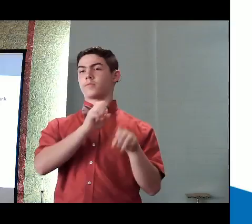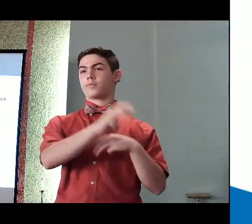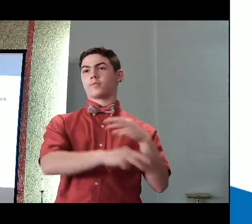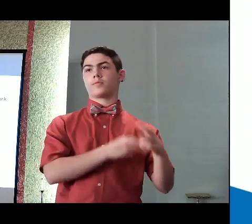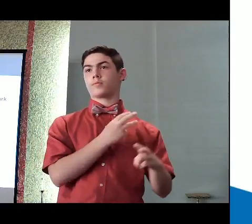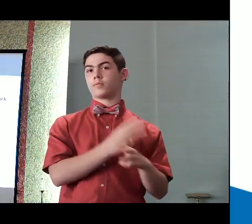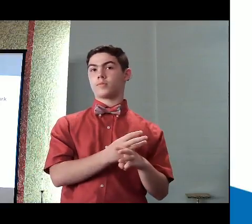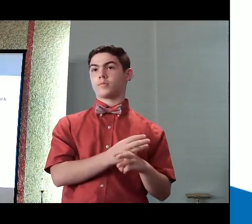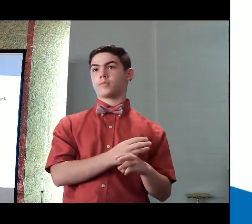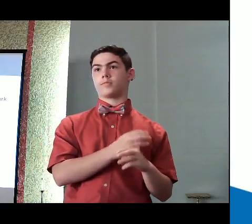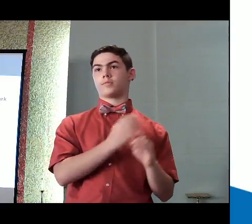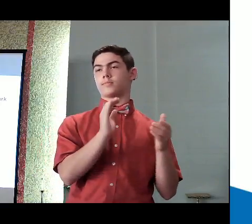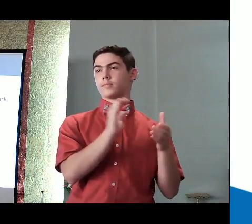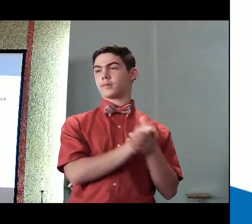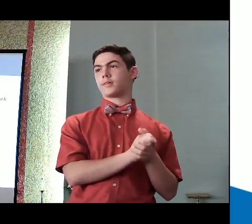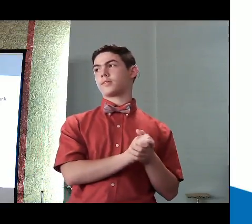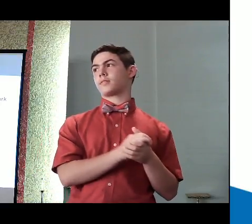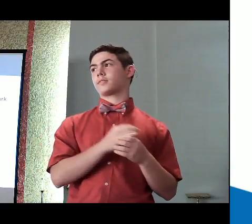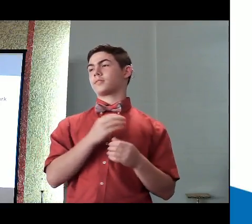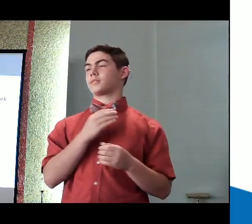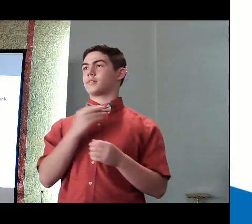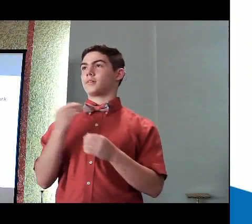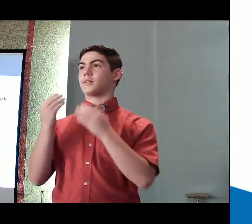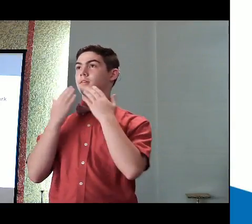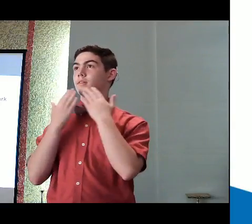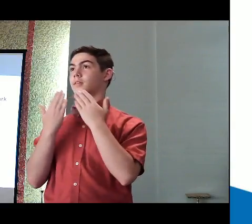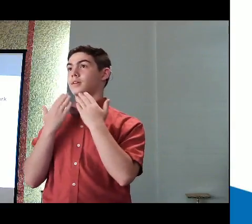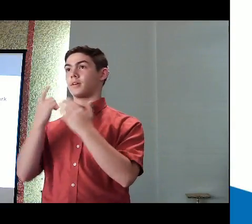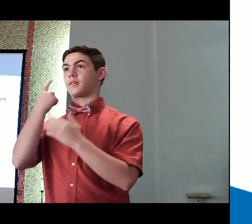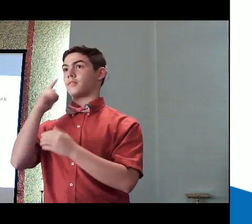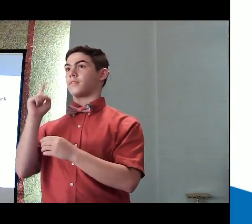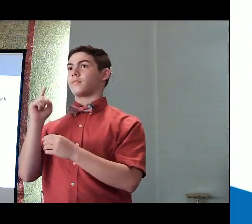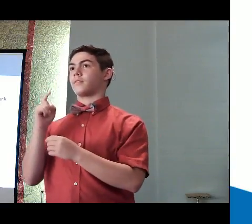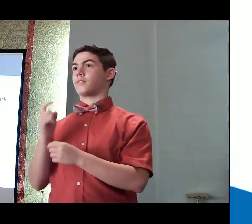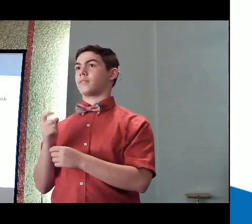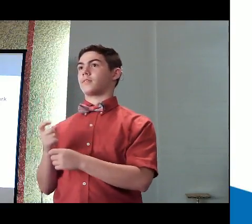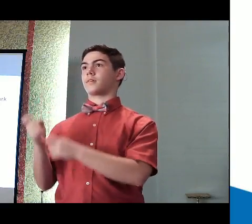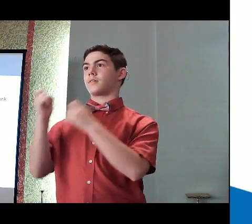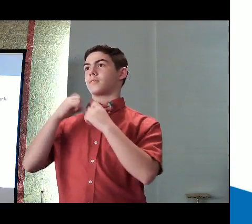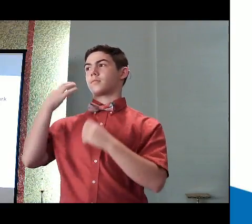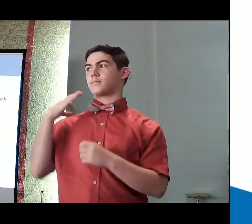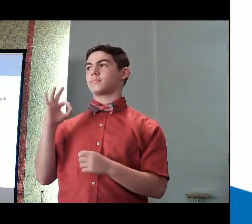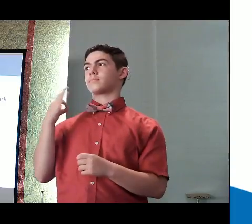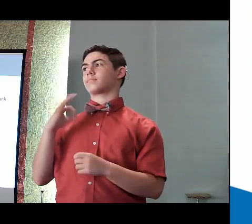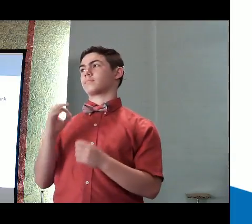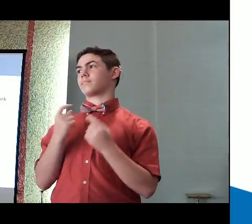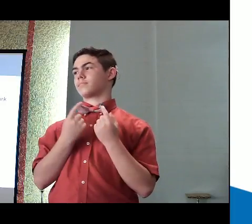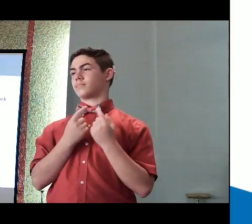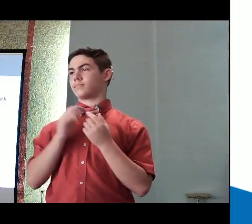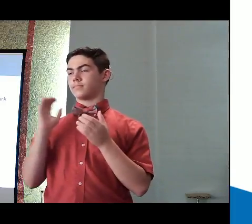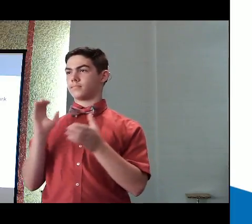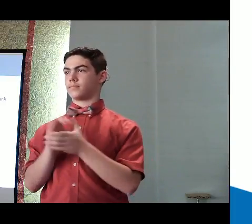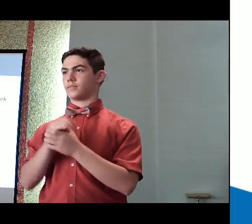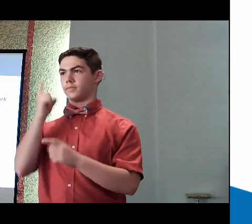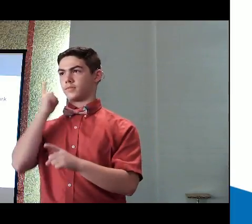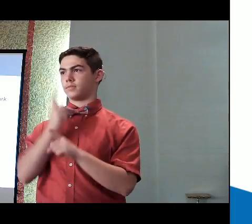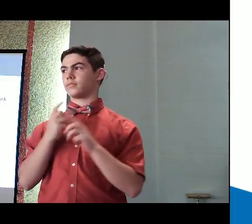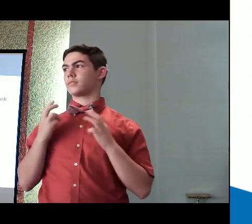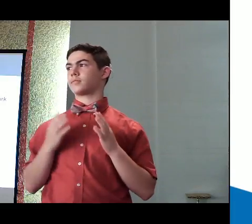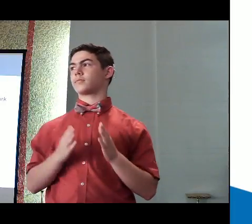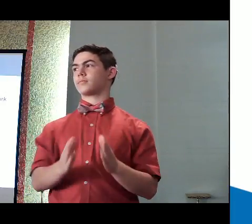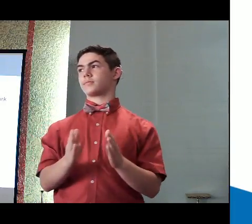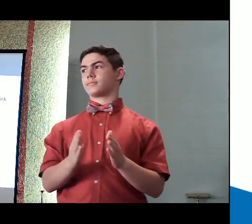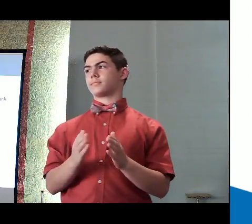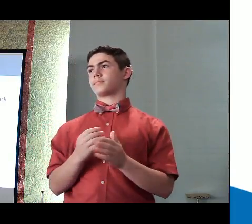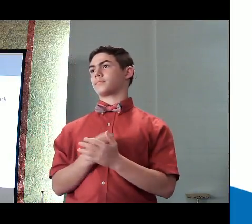how to treat marriages. And we thank you, God, for your word once again. Without it, we would be failures, Father, in this area in our lives.